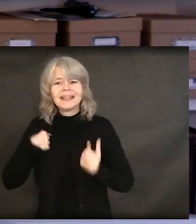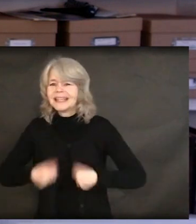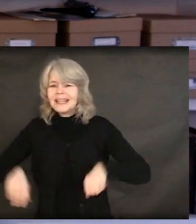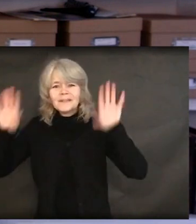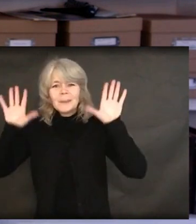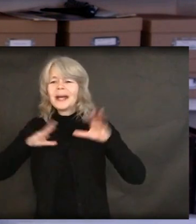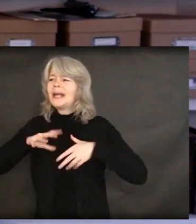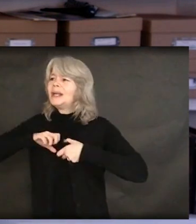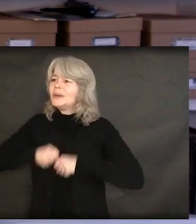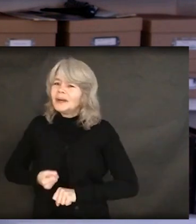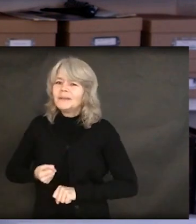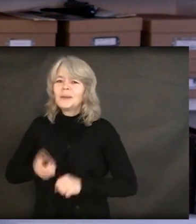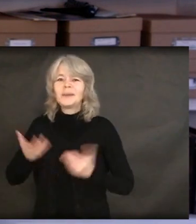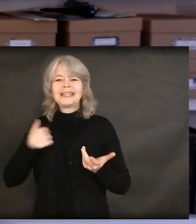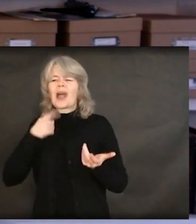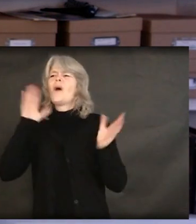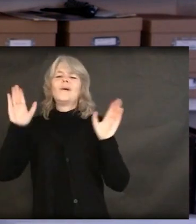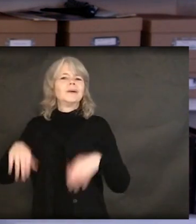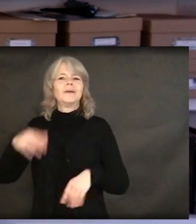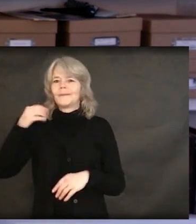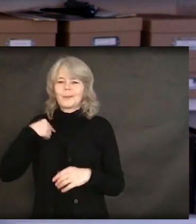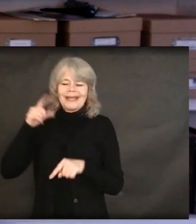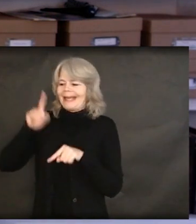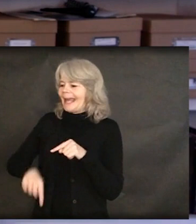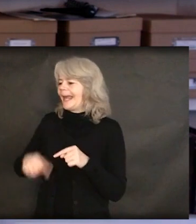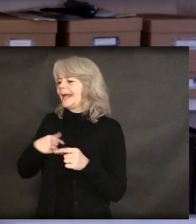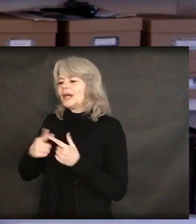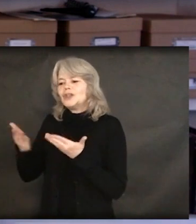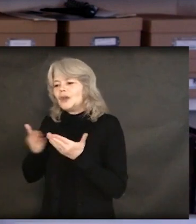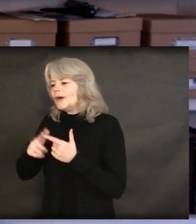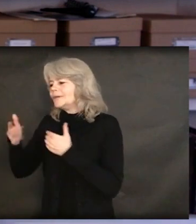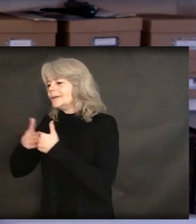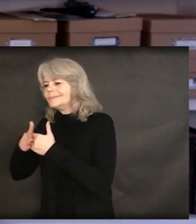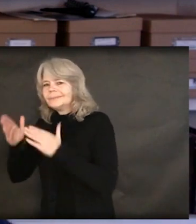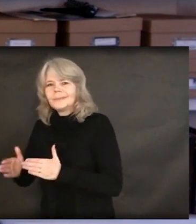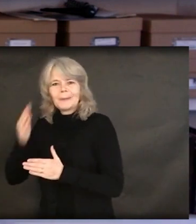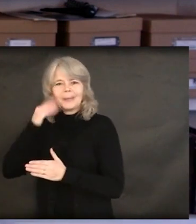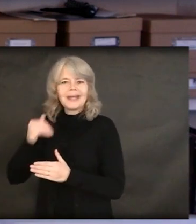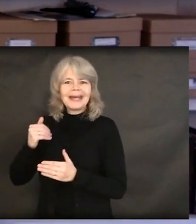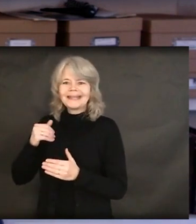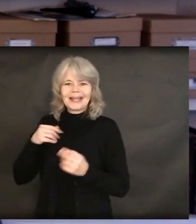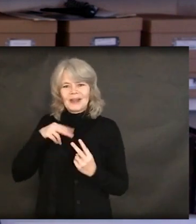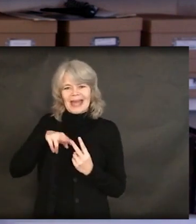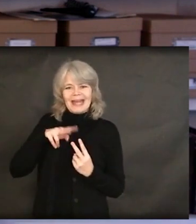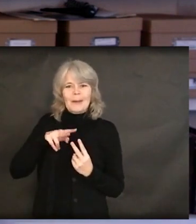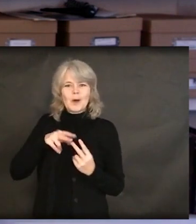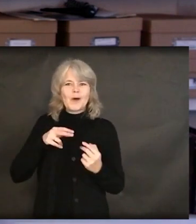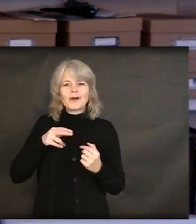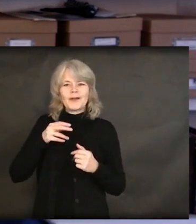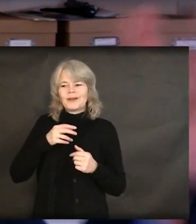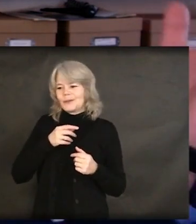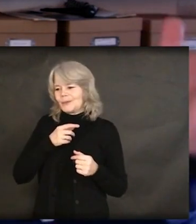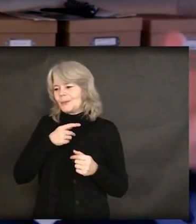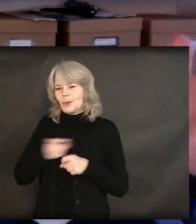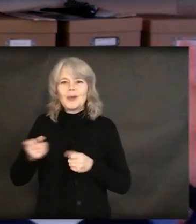did? Do we excuse ourselves from the call to serve our neighbor because Ananias and Sapphira failed and ruined everything?